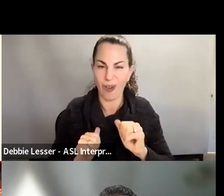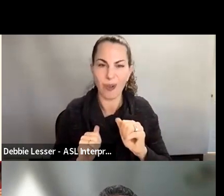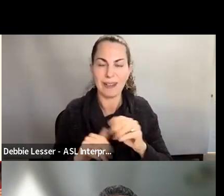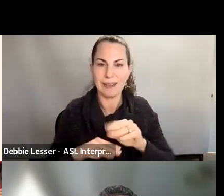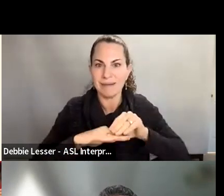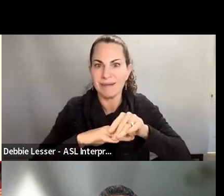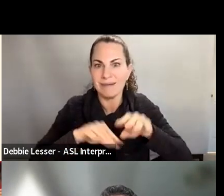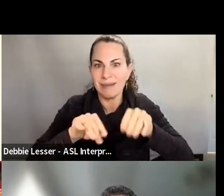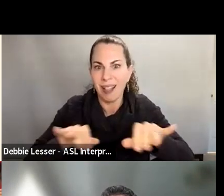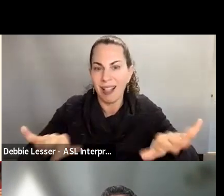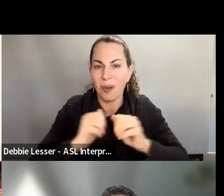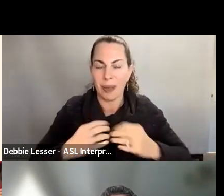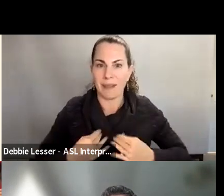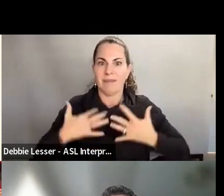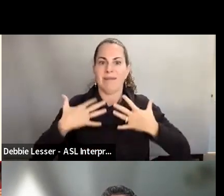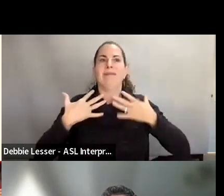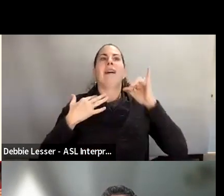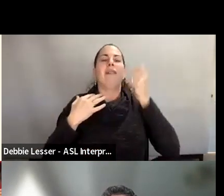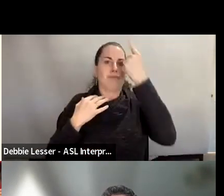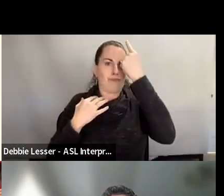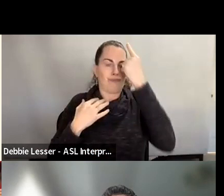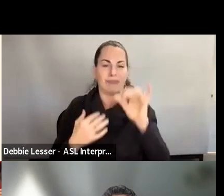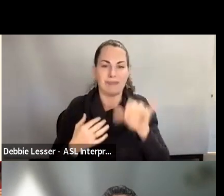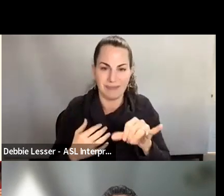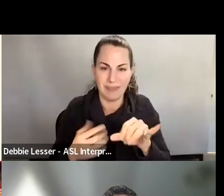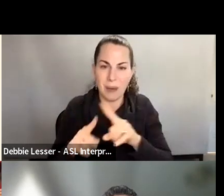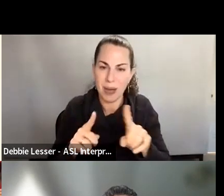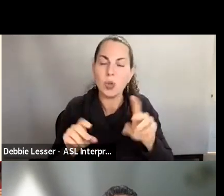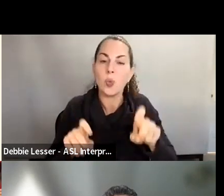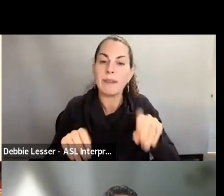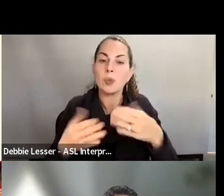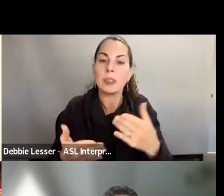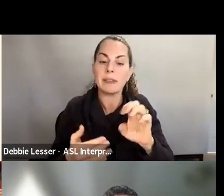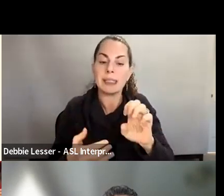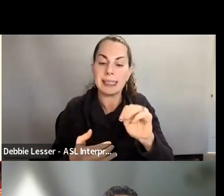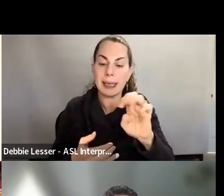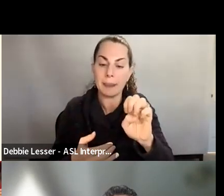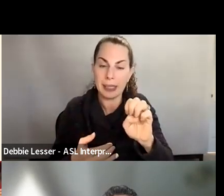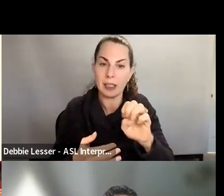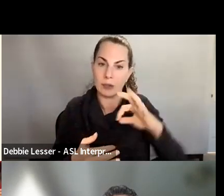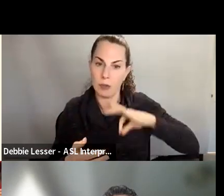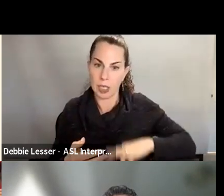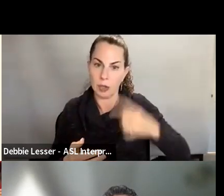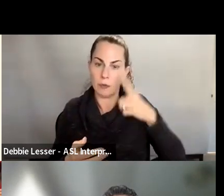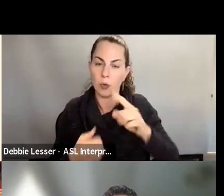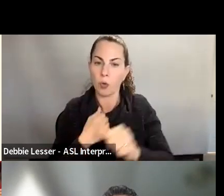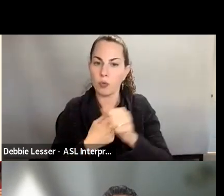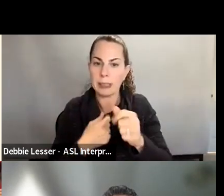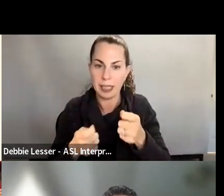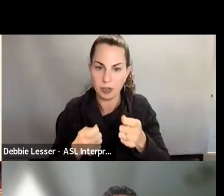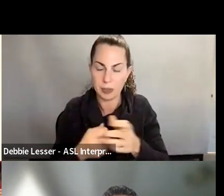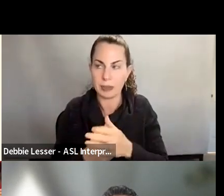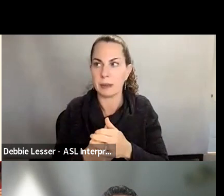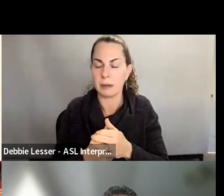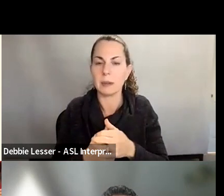all. But, you know, you've got to give CME credits for risk management if you're going to do this. Risk management